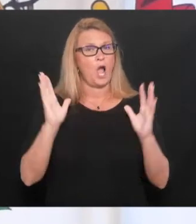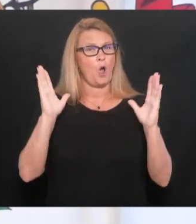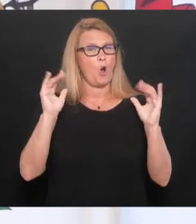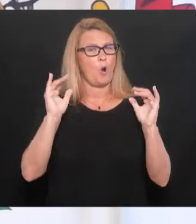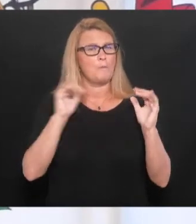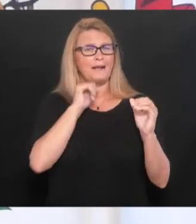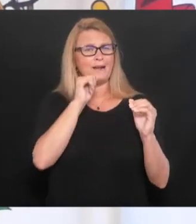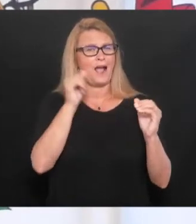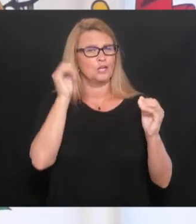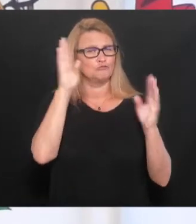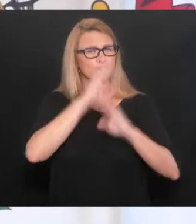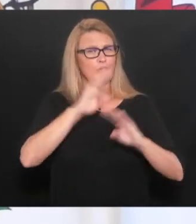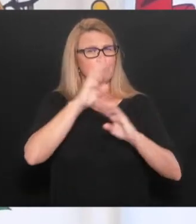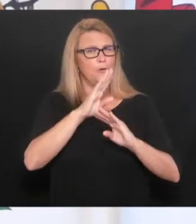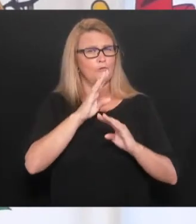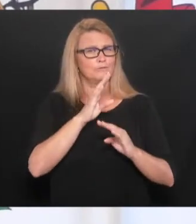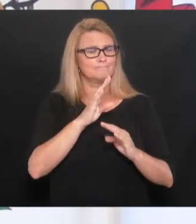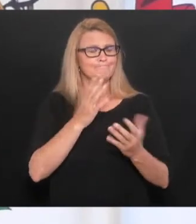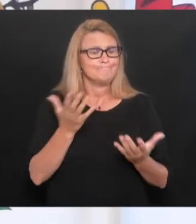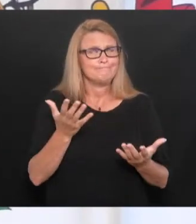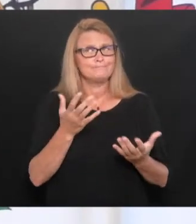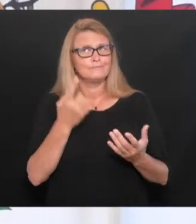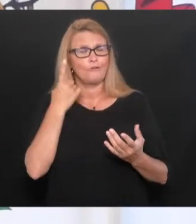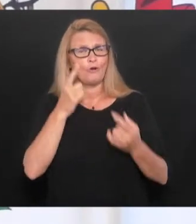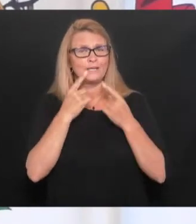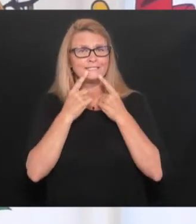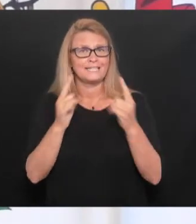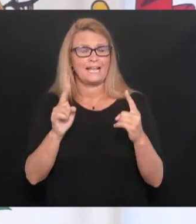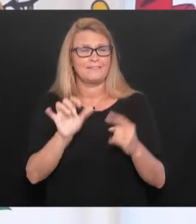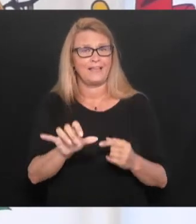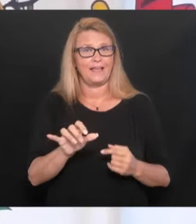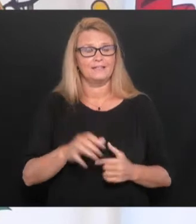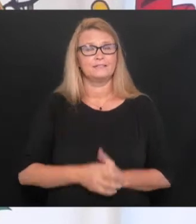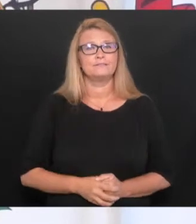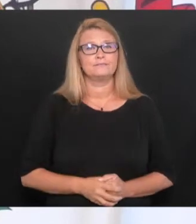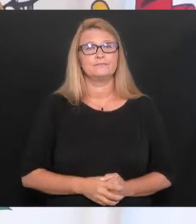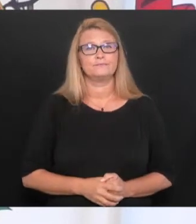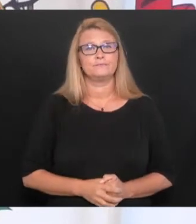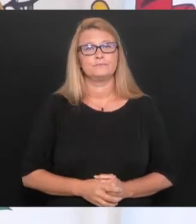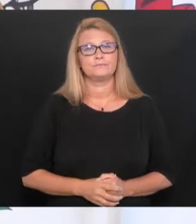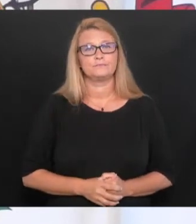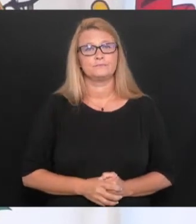but I got to say this, I love the fact